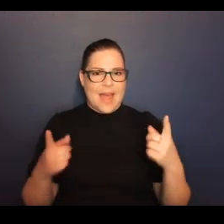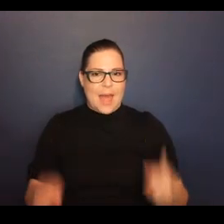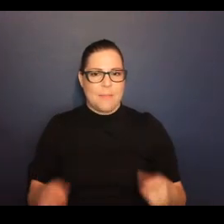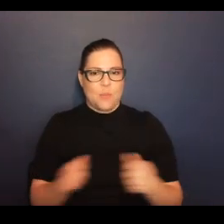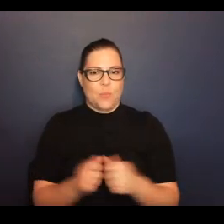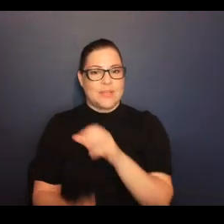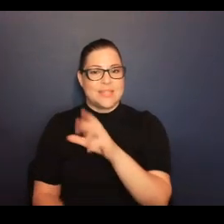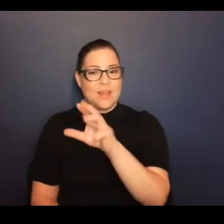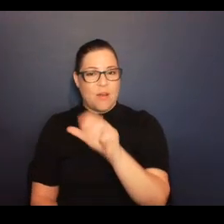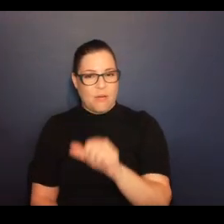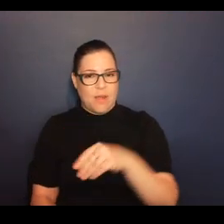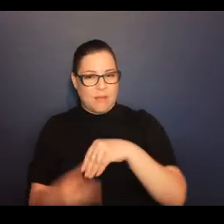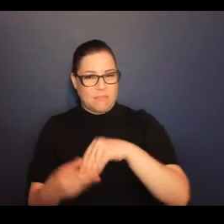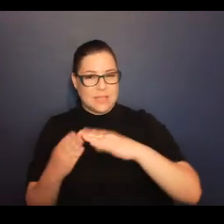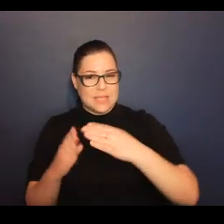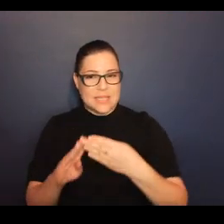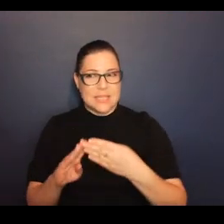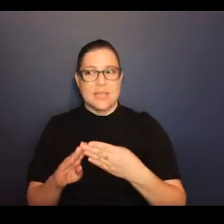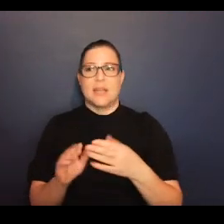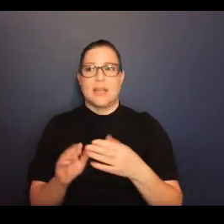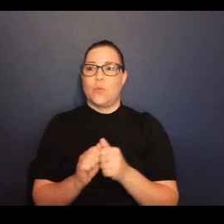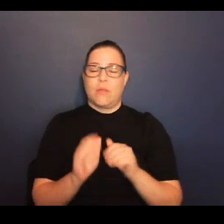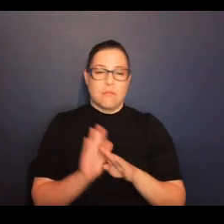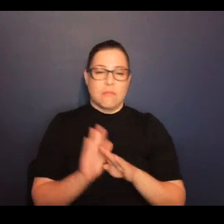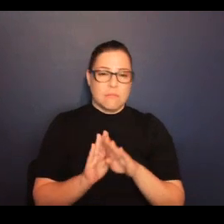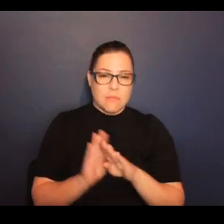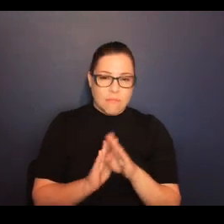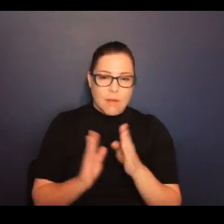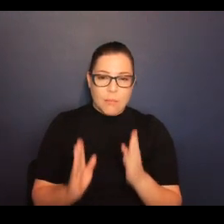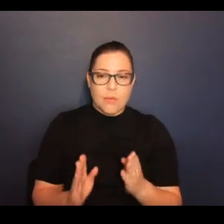CRA, with the developers,